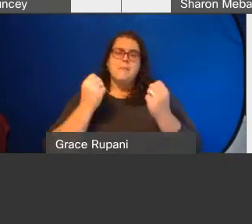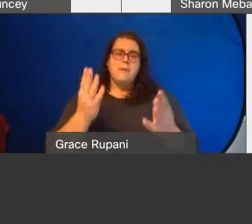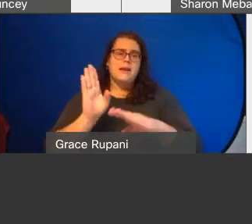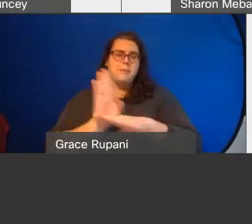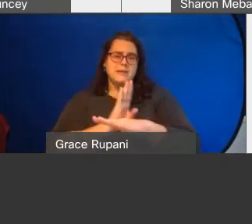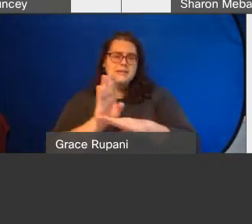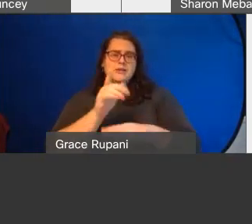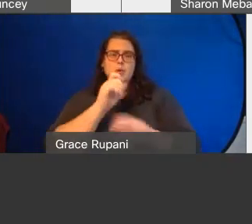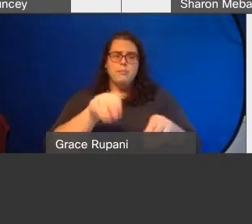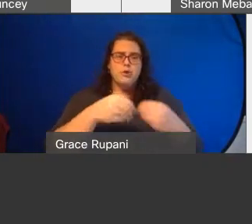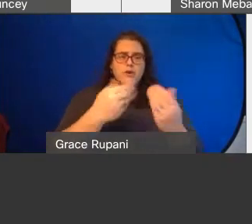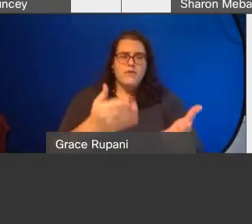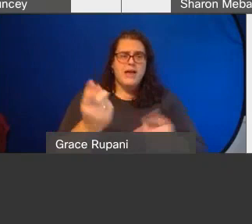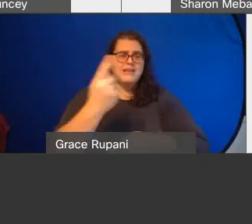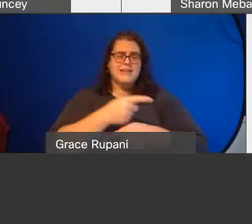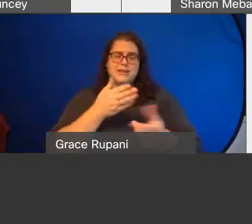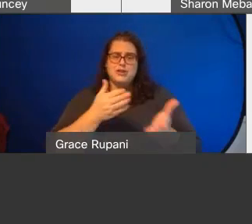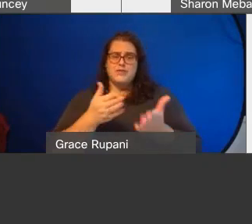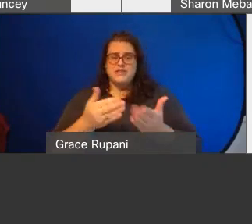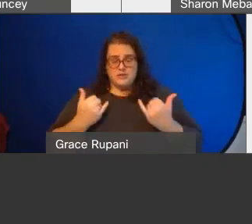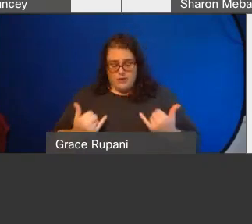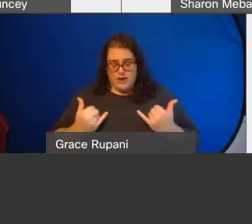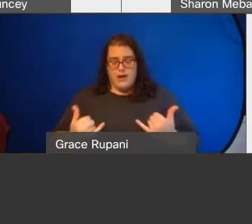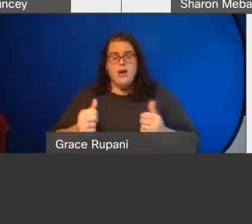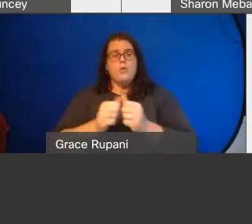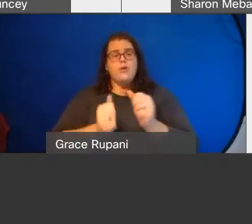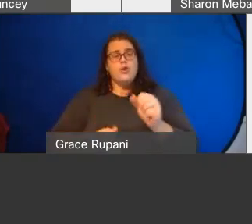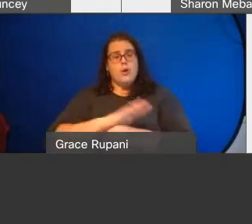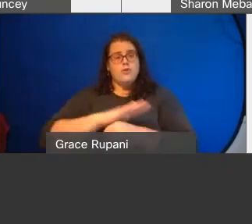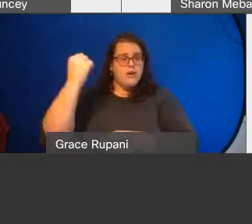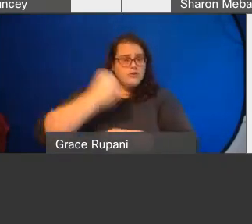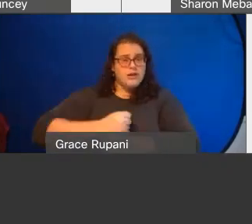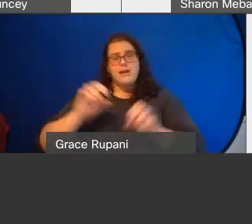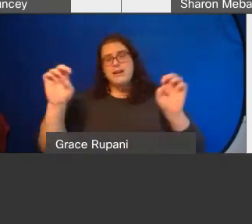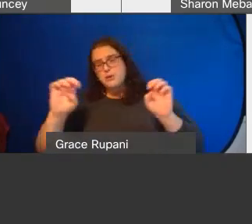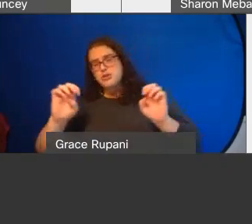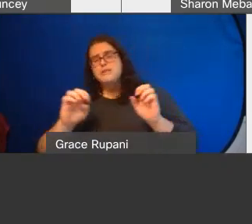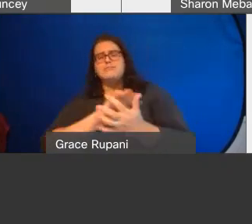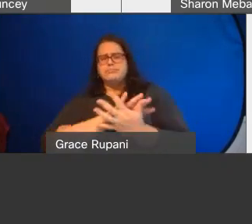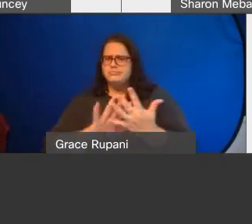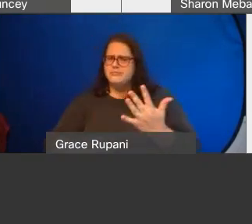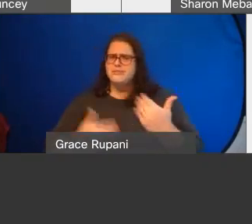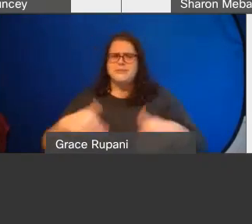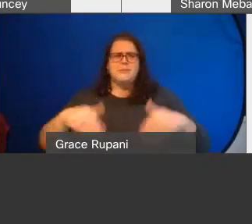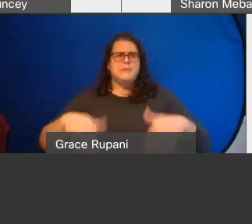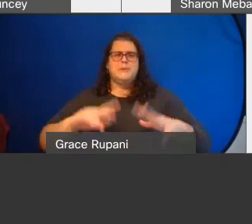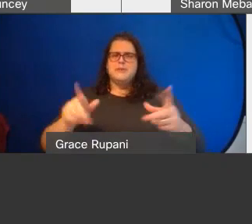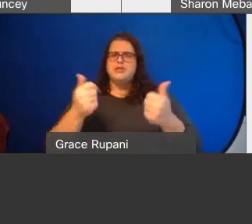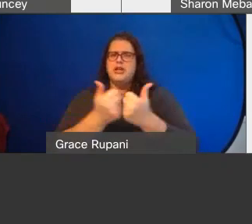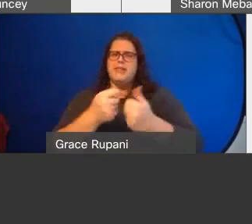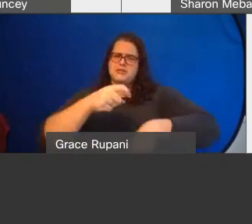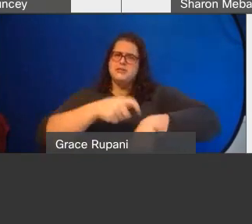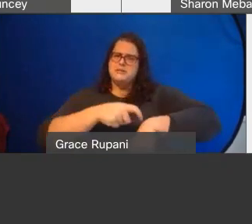providing day services and unable to maintain it. We do. We took that into account by including that into